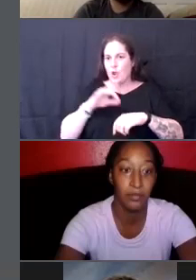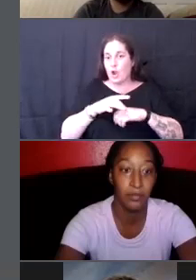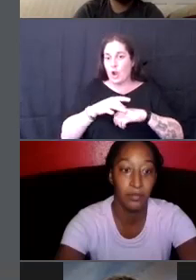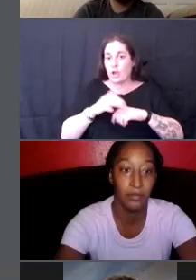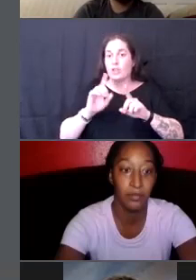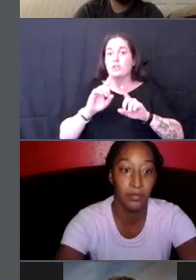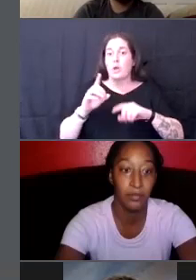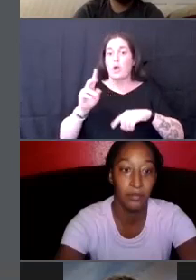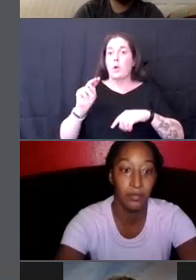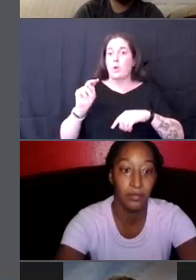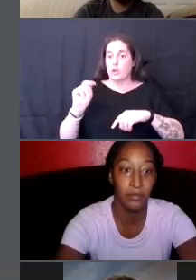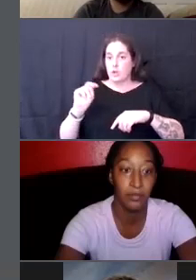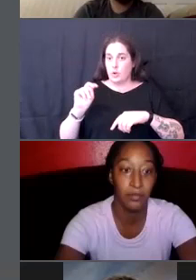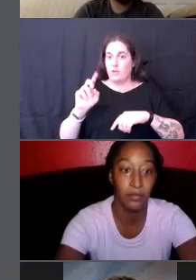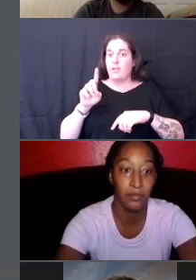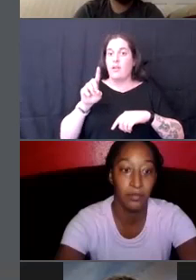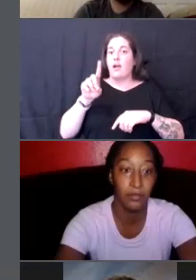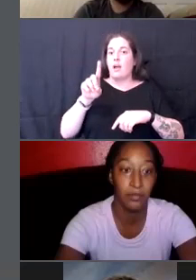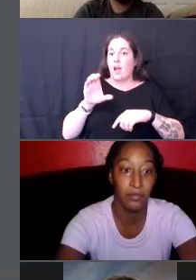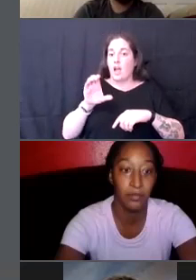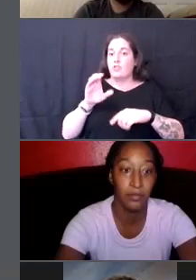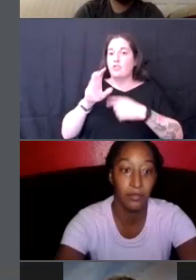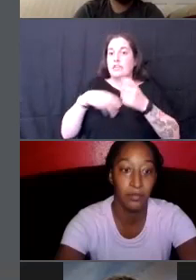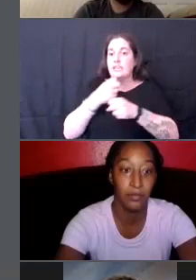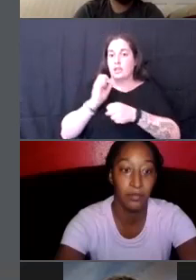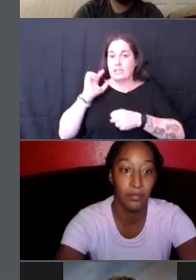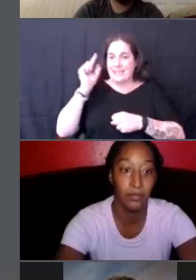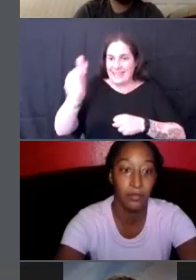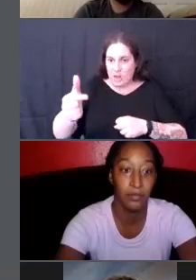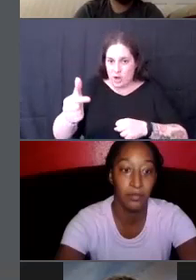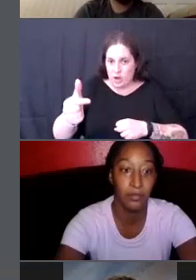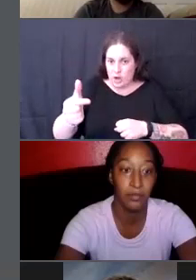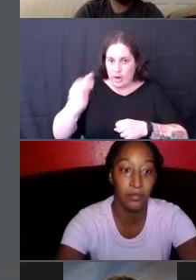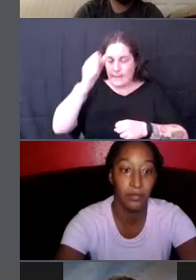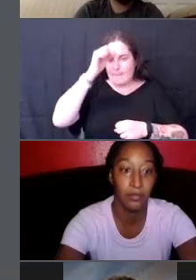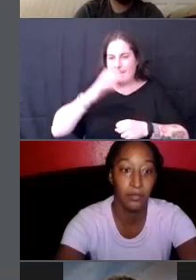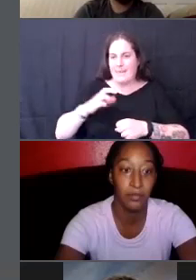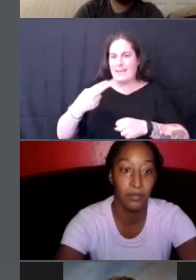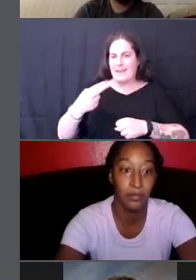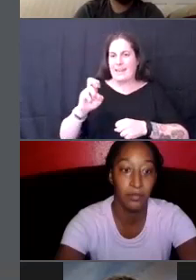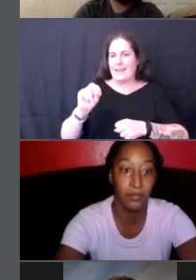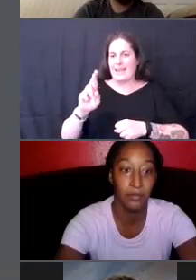Newton, a fellow named Henry Cavendish does an experiment